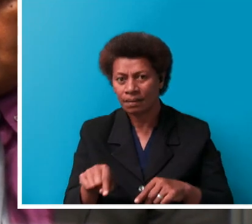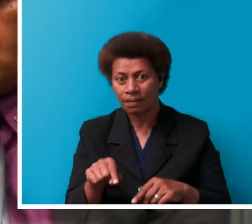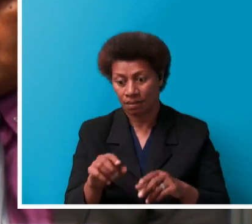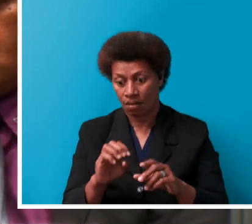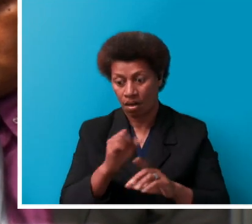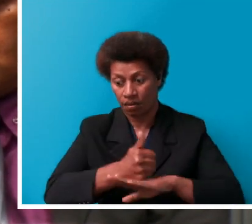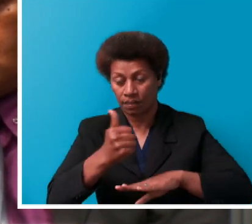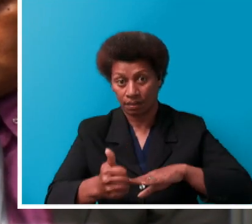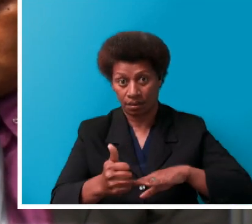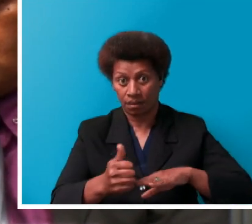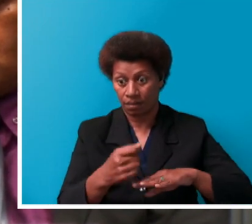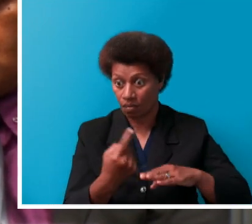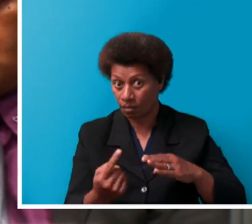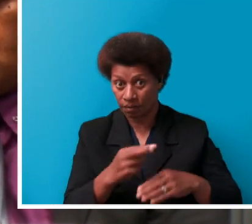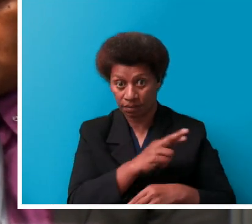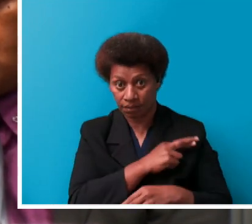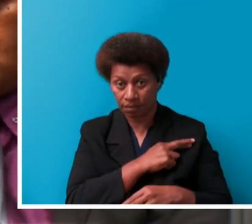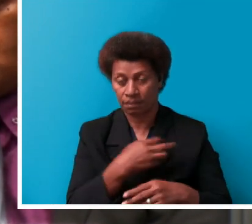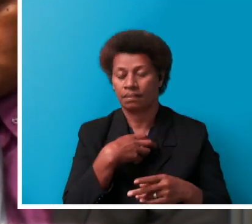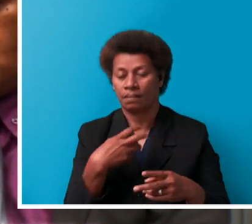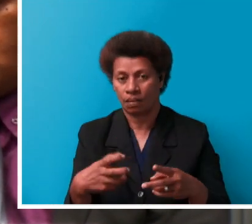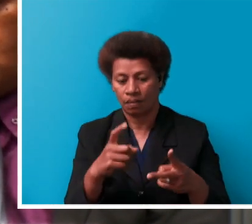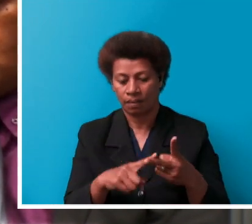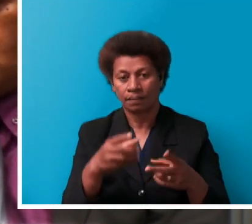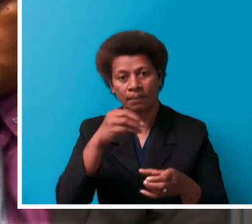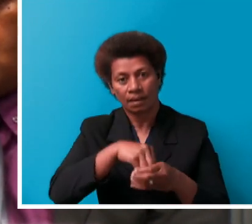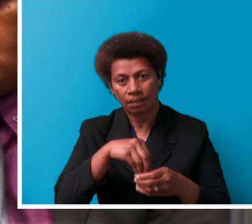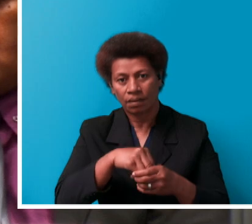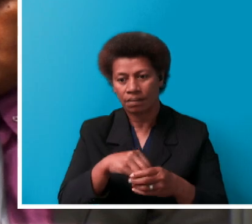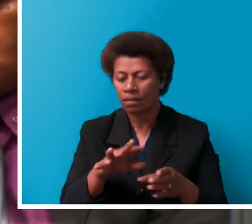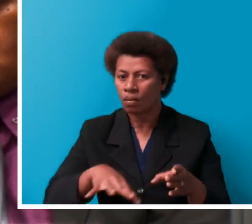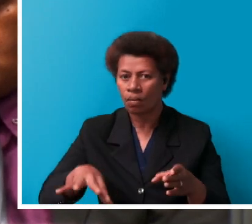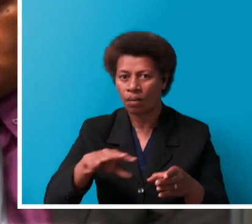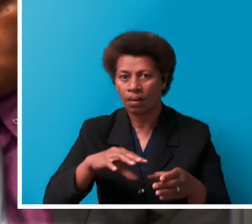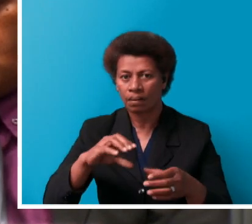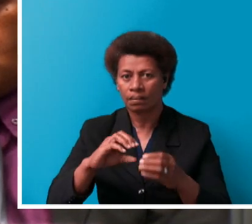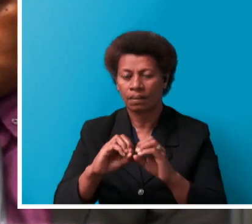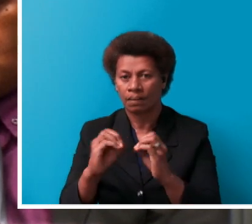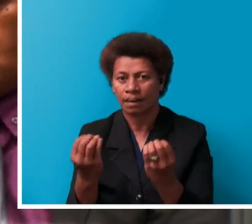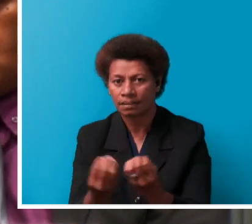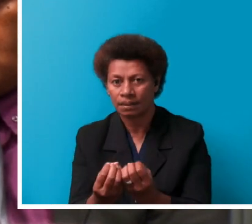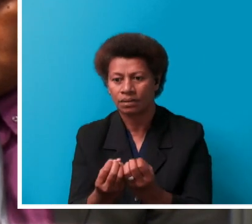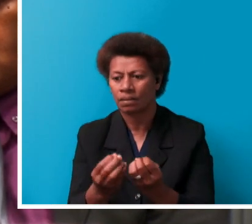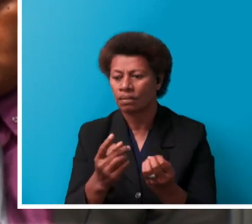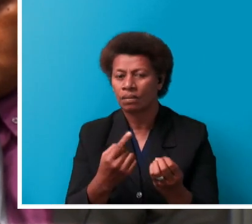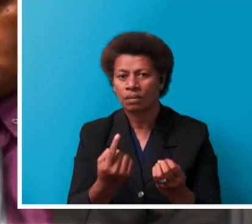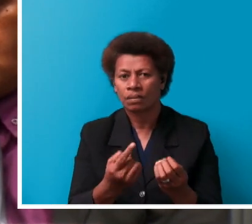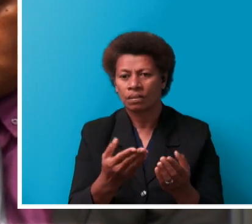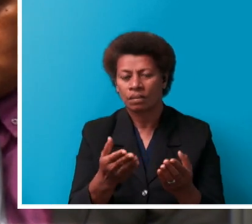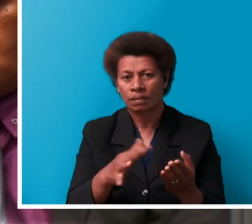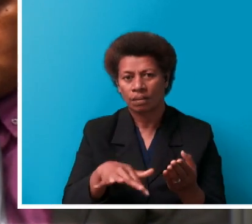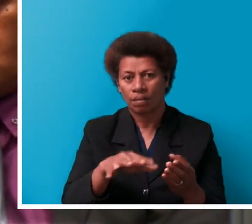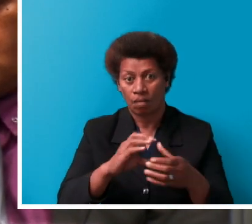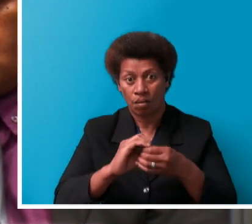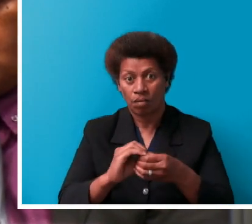a collective effort that requires the involvement of all stakeholders, including vessel owners, seafarers, and